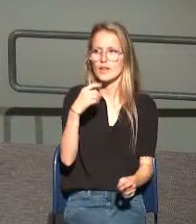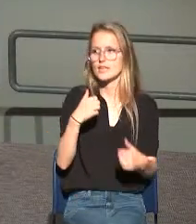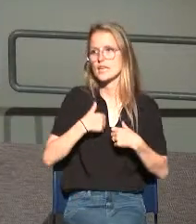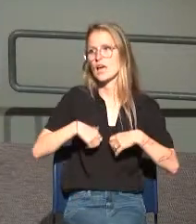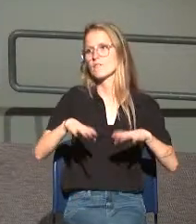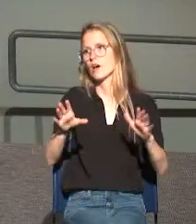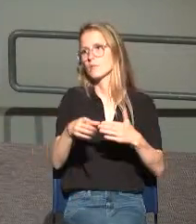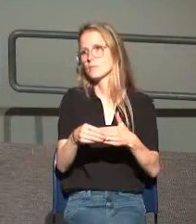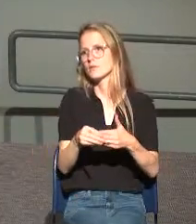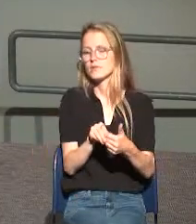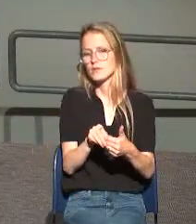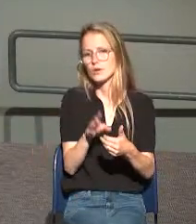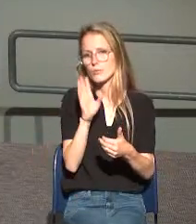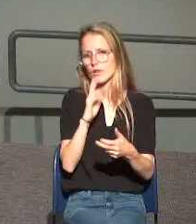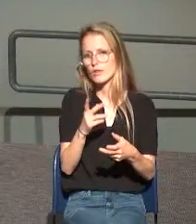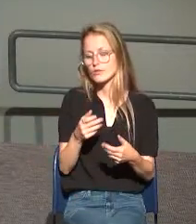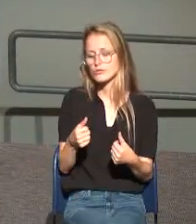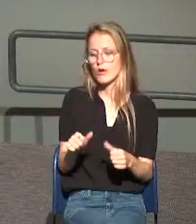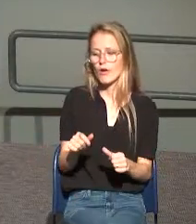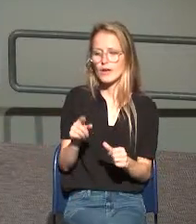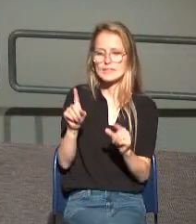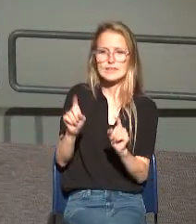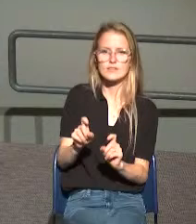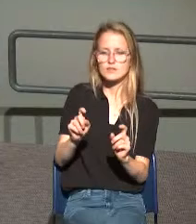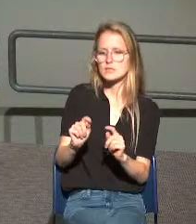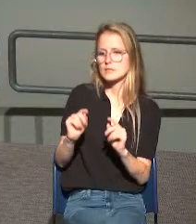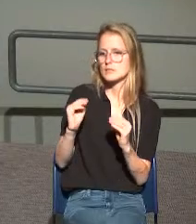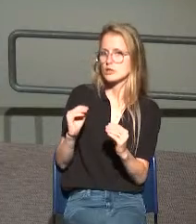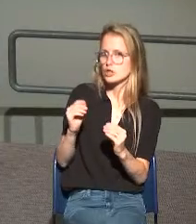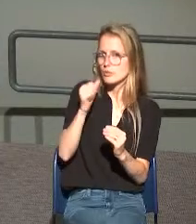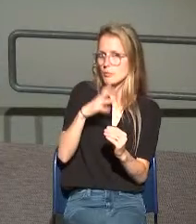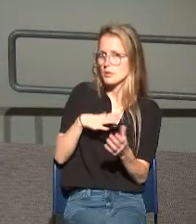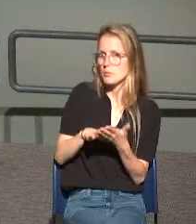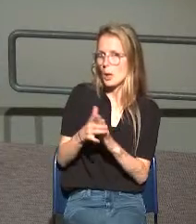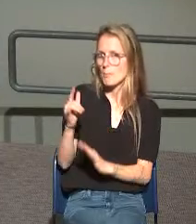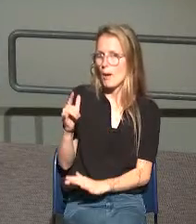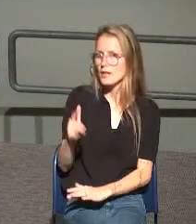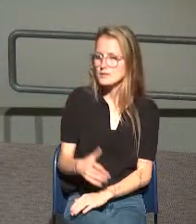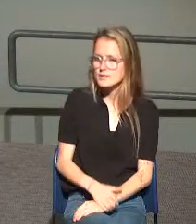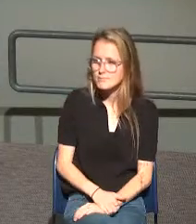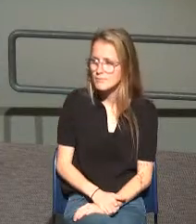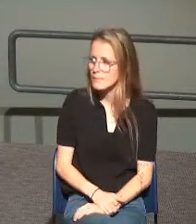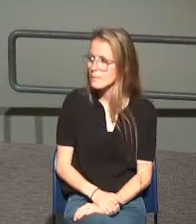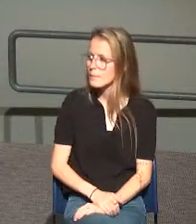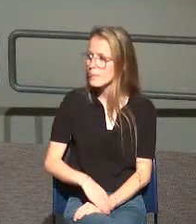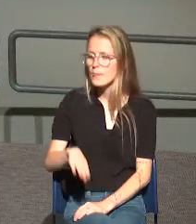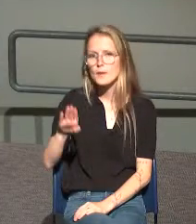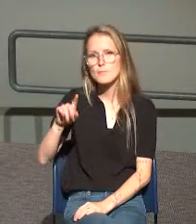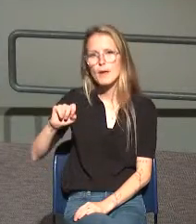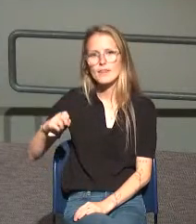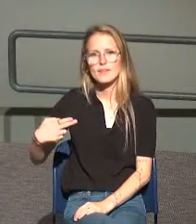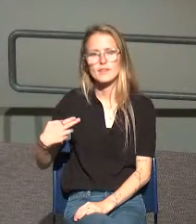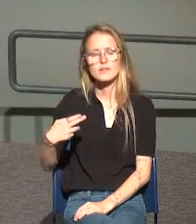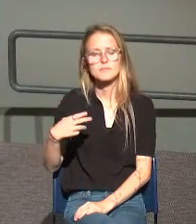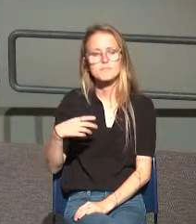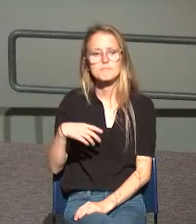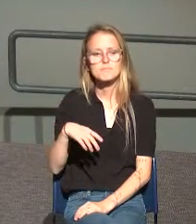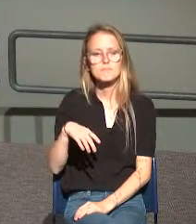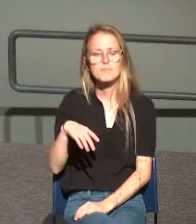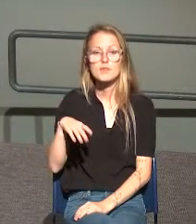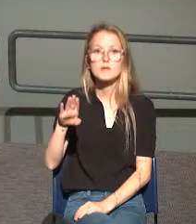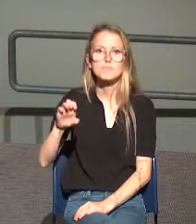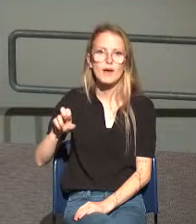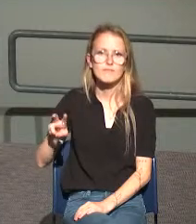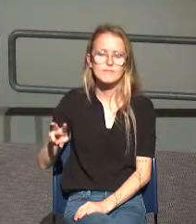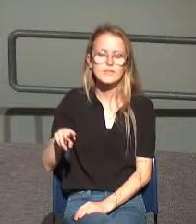were going to try training women as pilots as well. So. Yeah. So Bev, you track these 6 women and some of the ones that were inspired